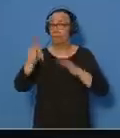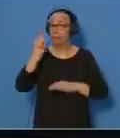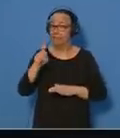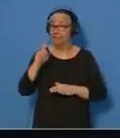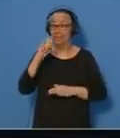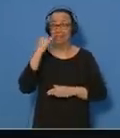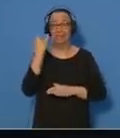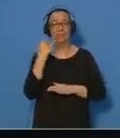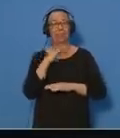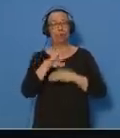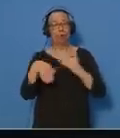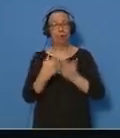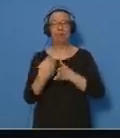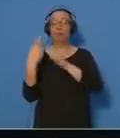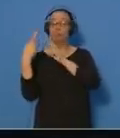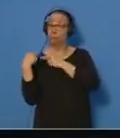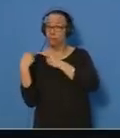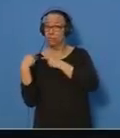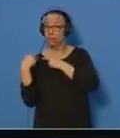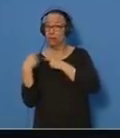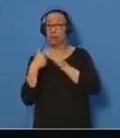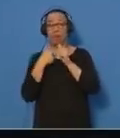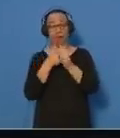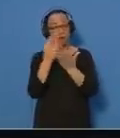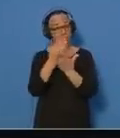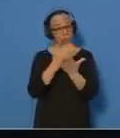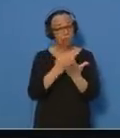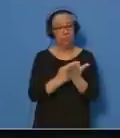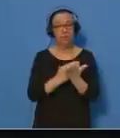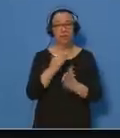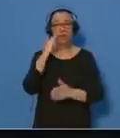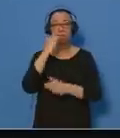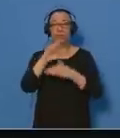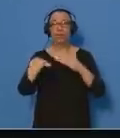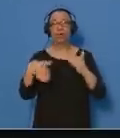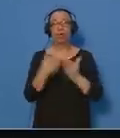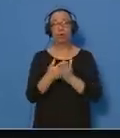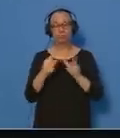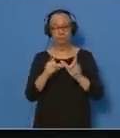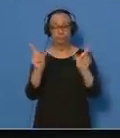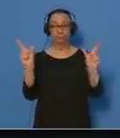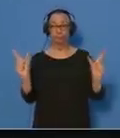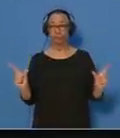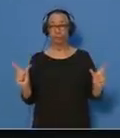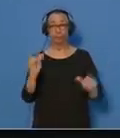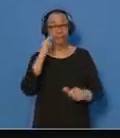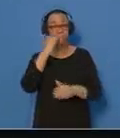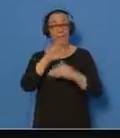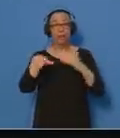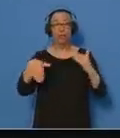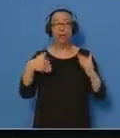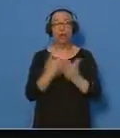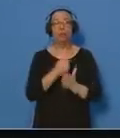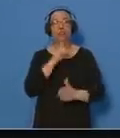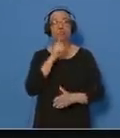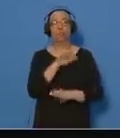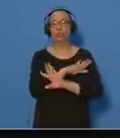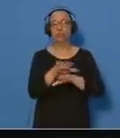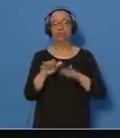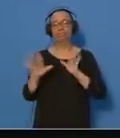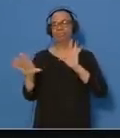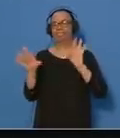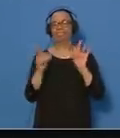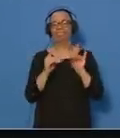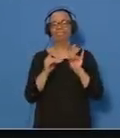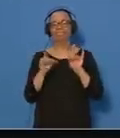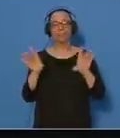part, if we all follow the rules and regulations, if we all maintain our social distance, if we all make sure that we do not come into contact with